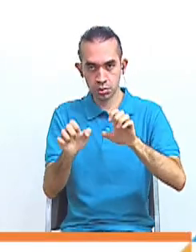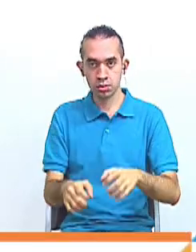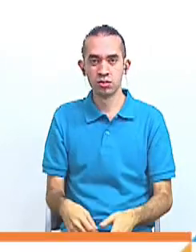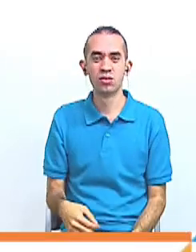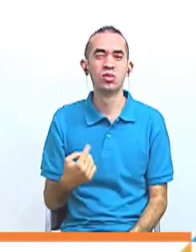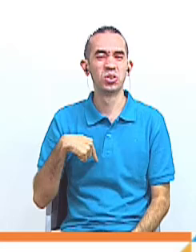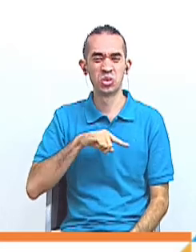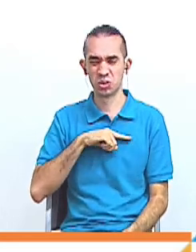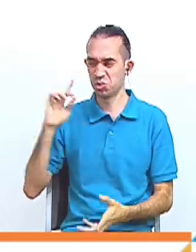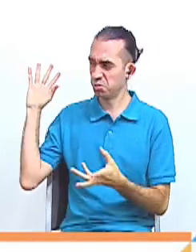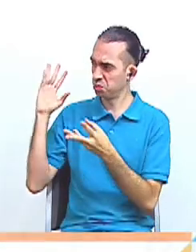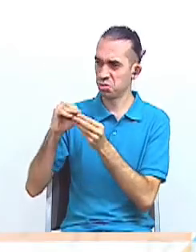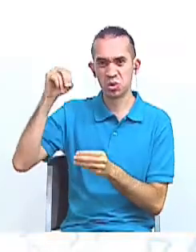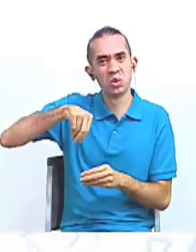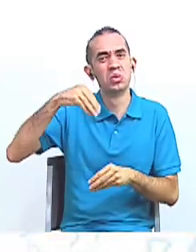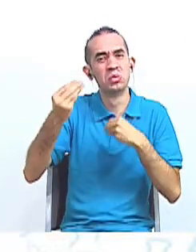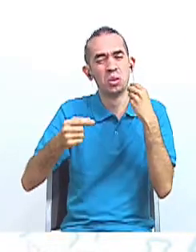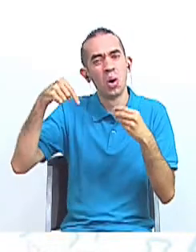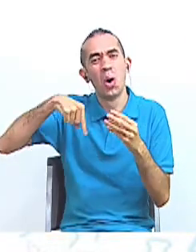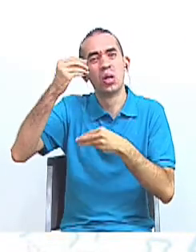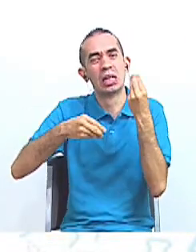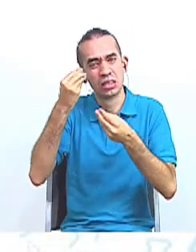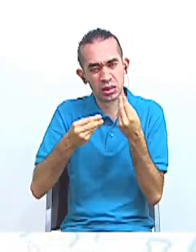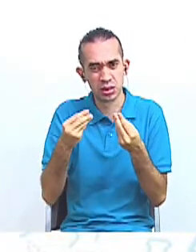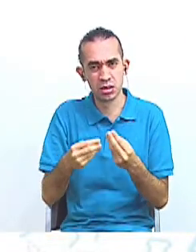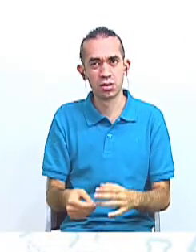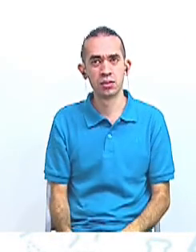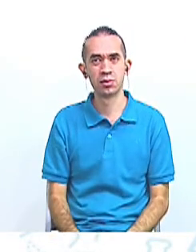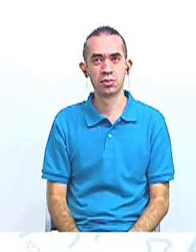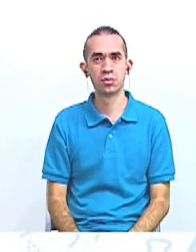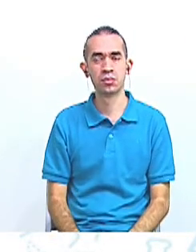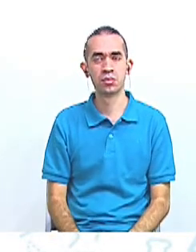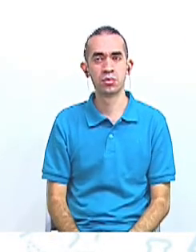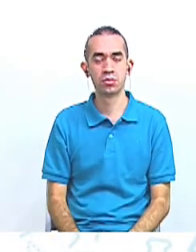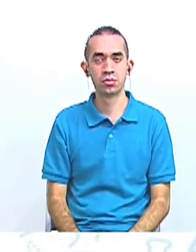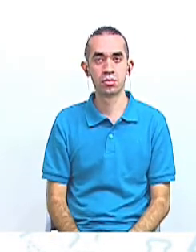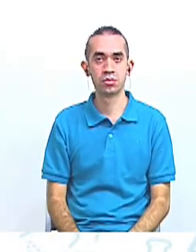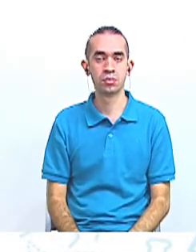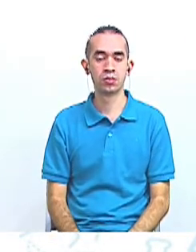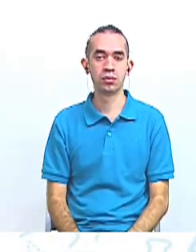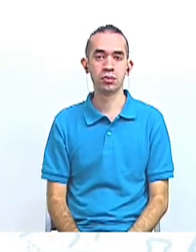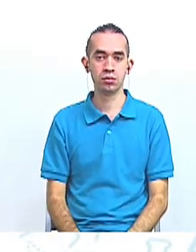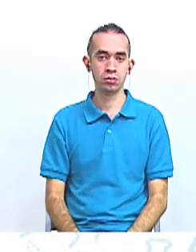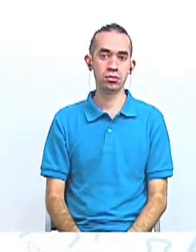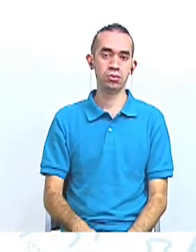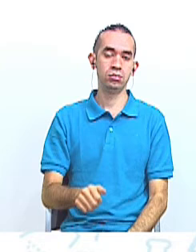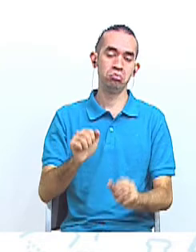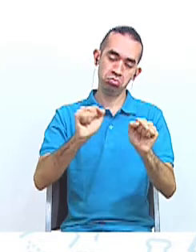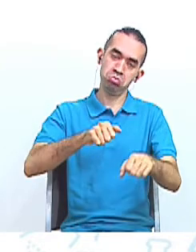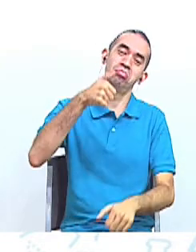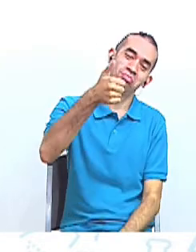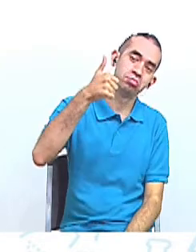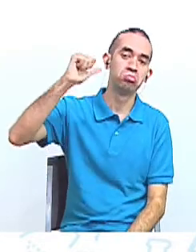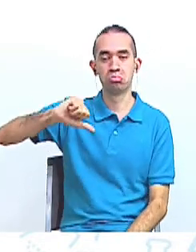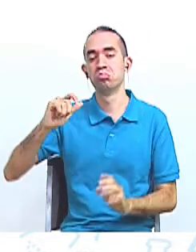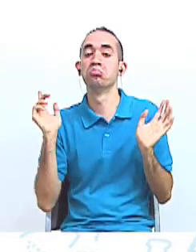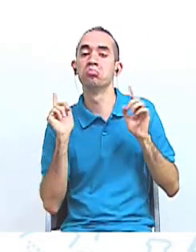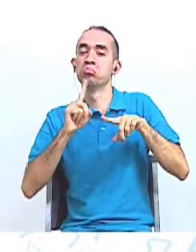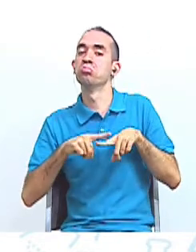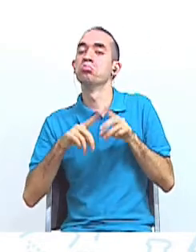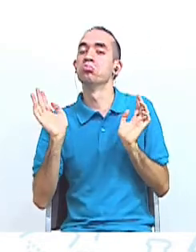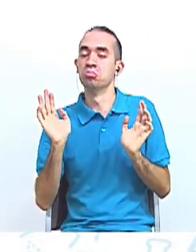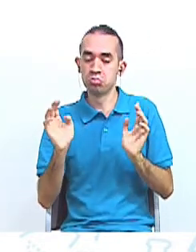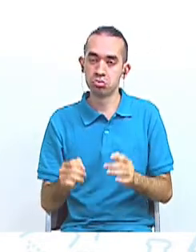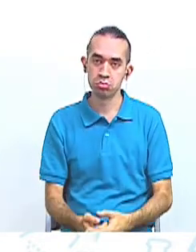what we have done today. Have you done these different things? I have thumbs up or thumbs down.